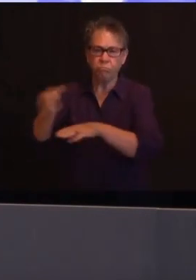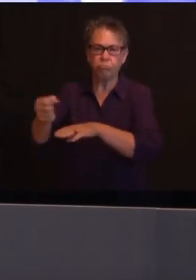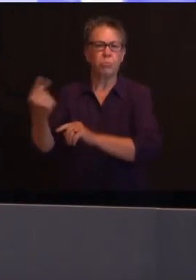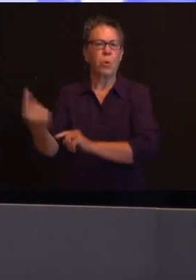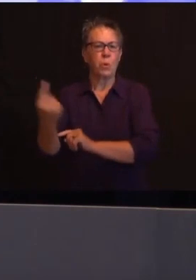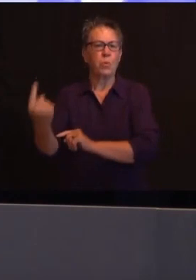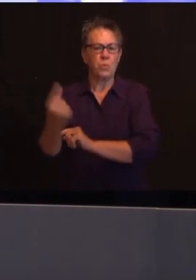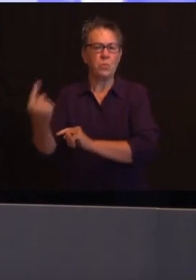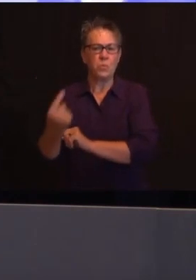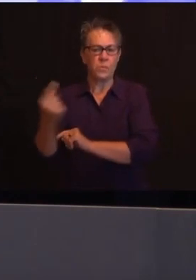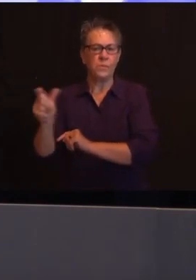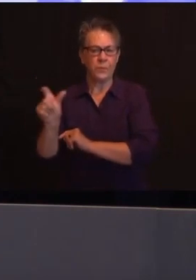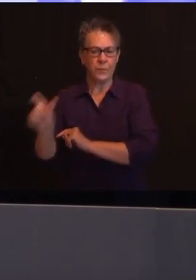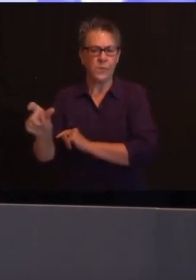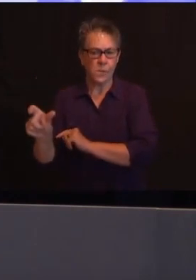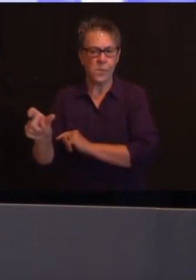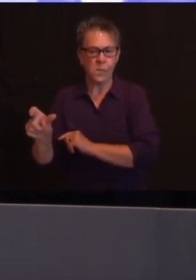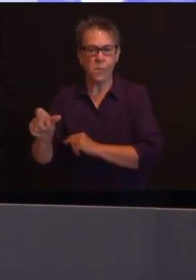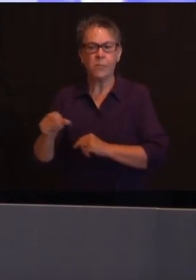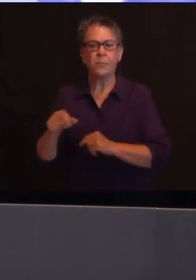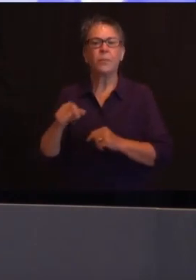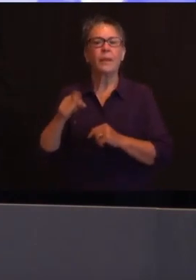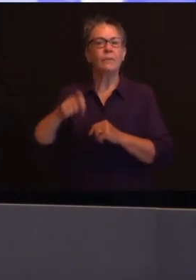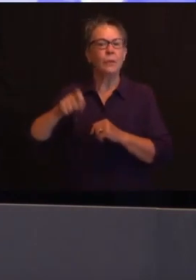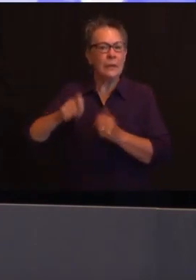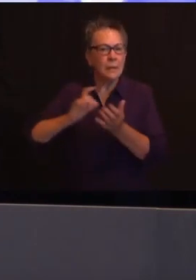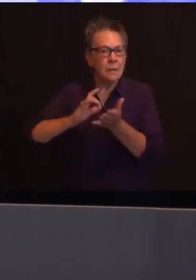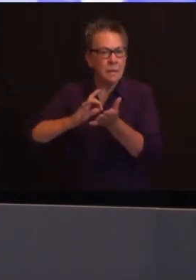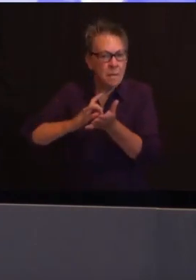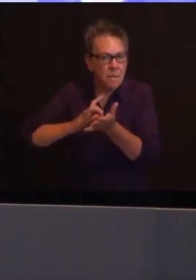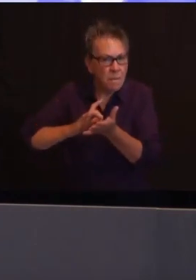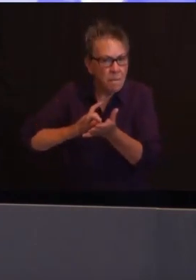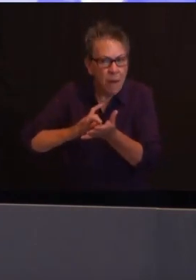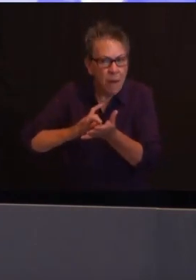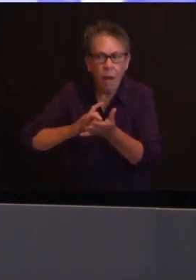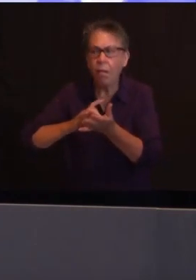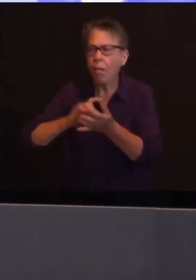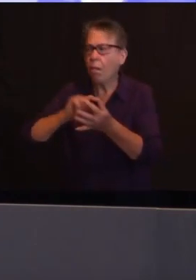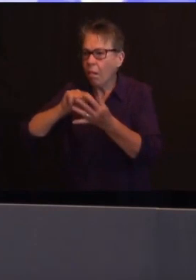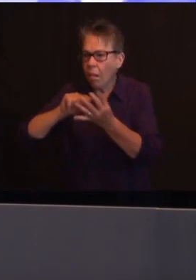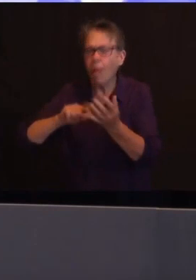to support housing needs and assistance for residents while quarantining.